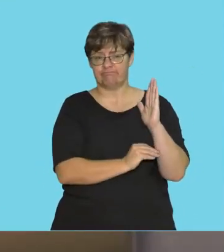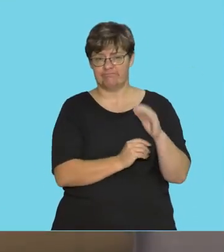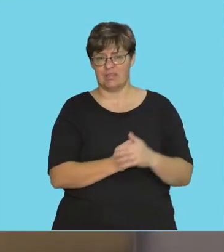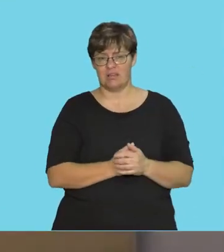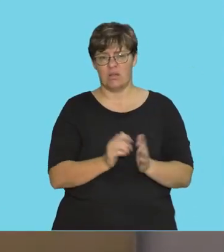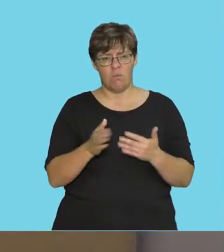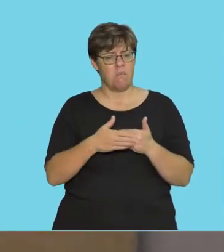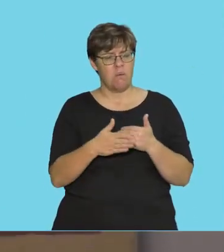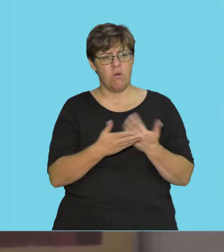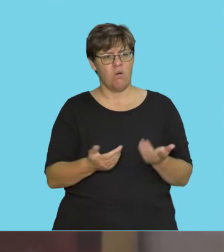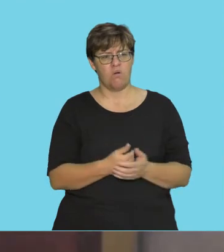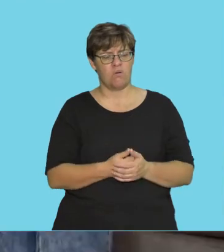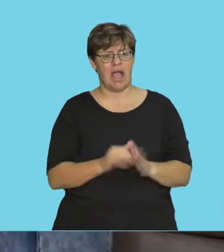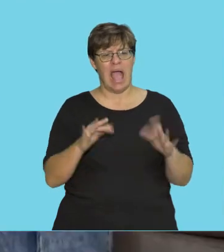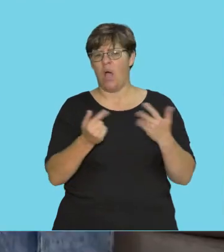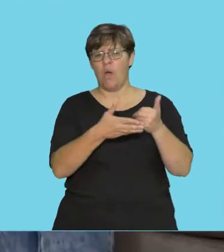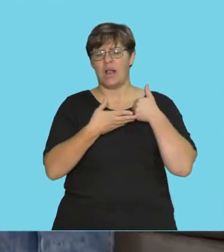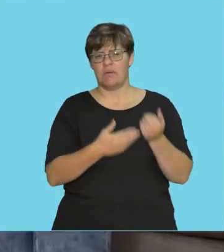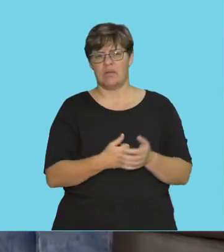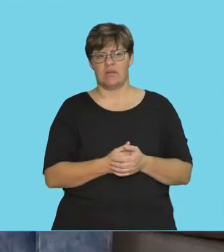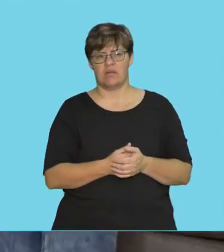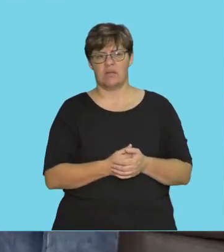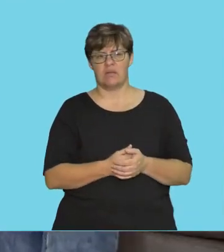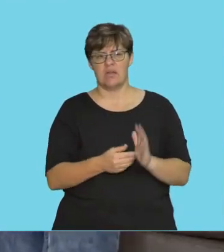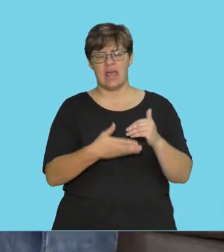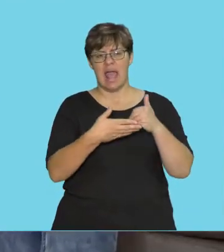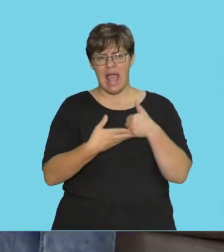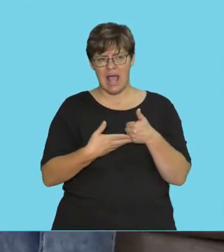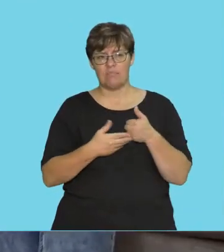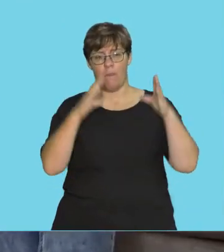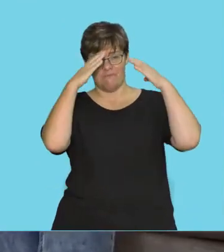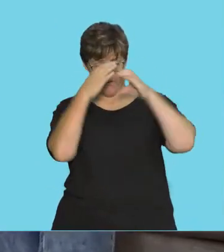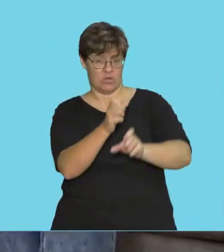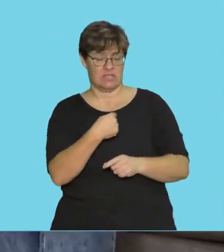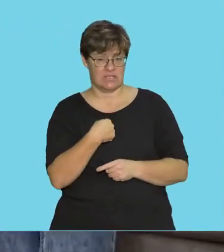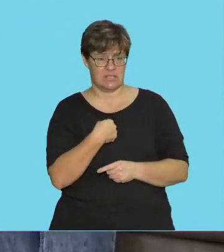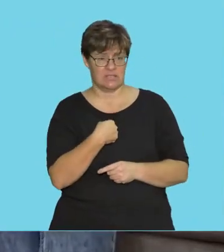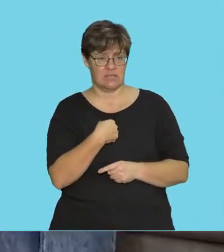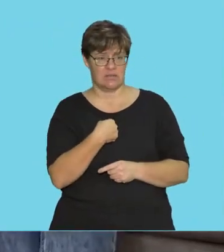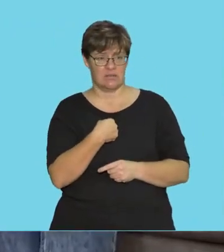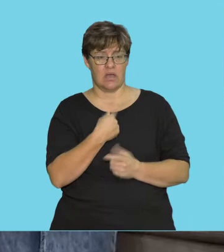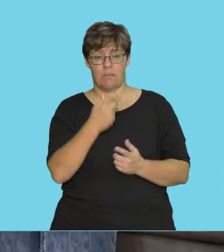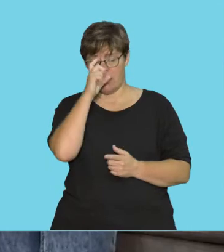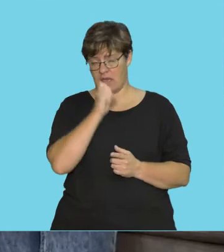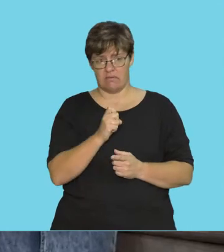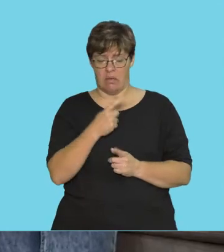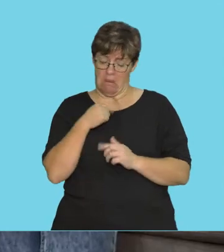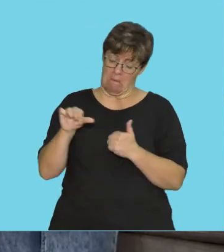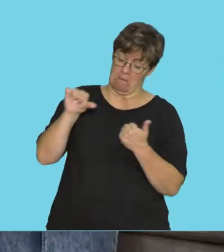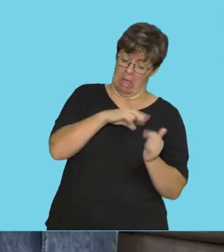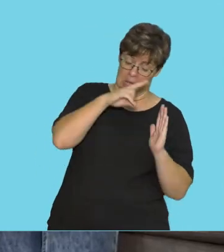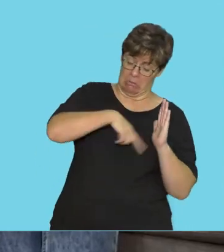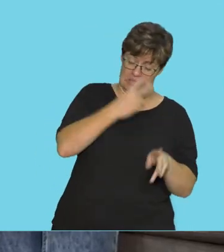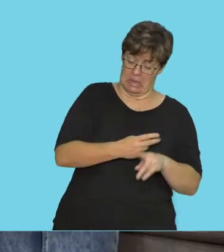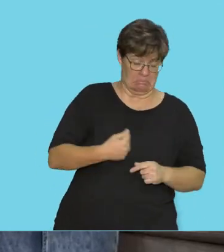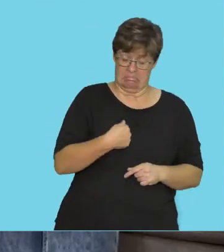notes. All right, what else? How does this help you? It helps me to focus, and believe me, I